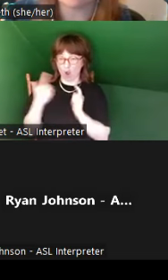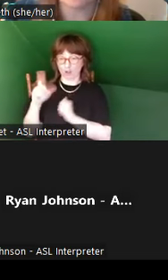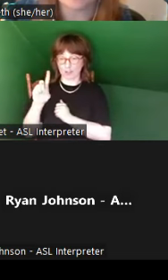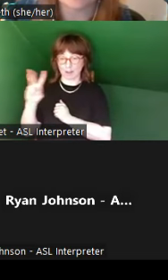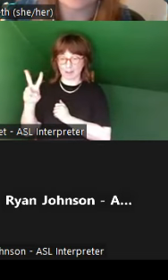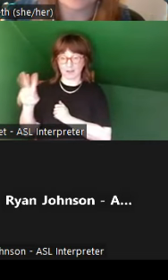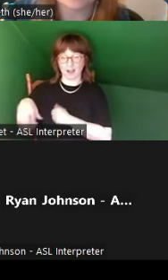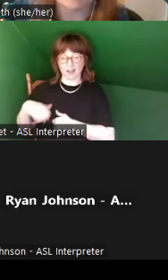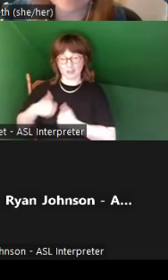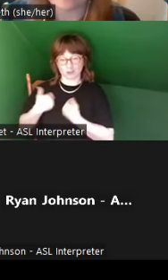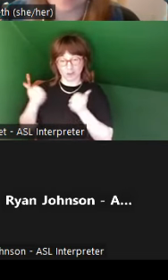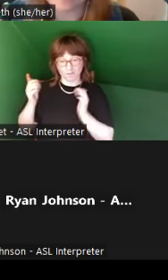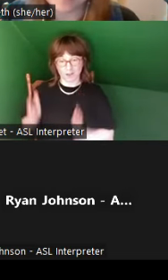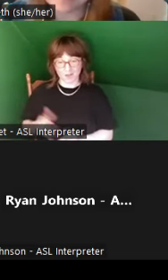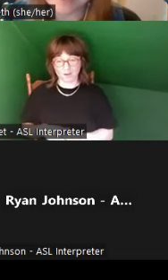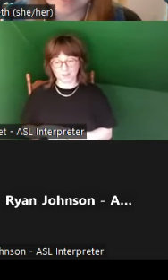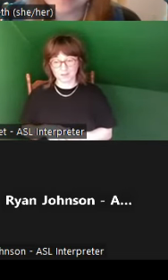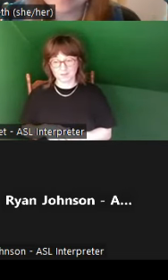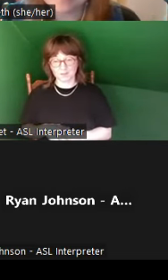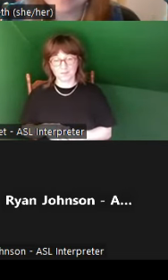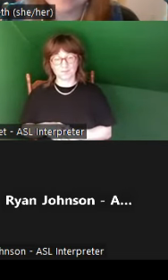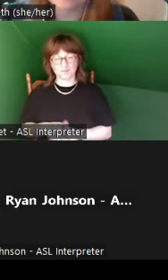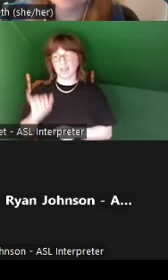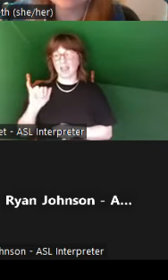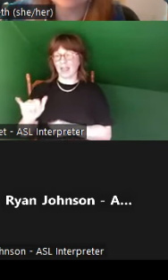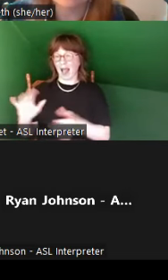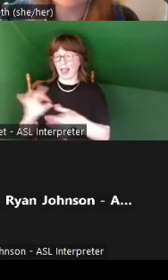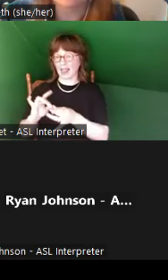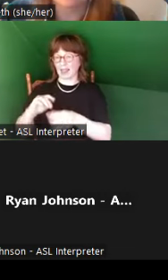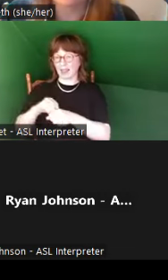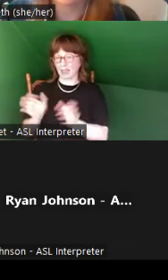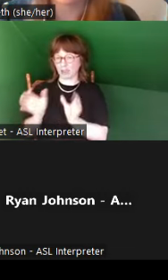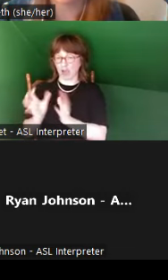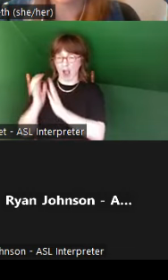You can read our full land acknowledgement at that link in the chat.